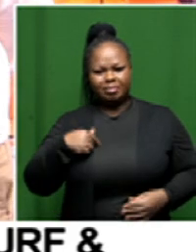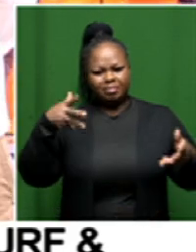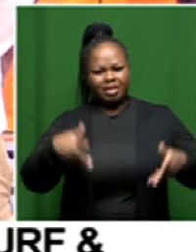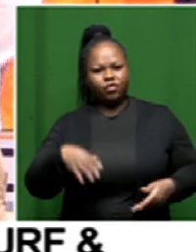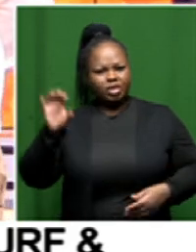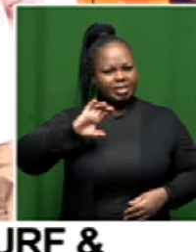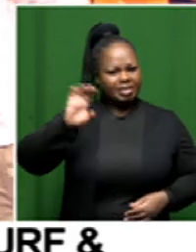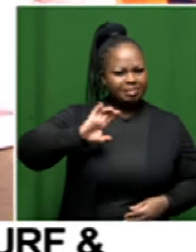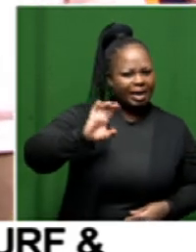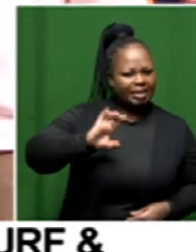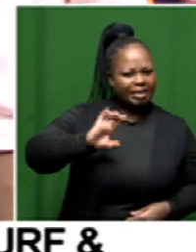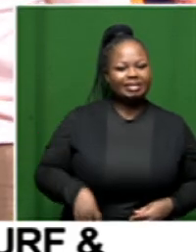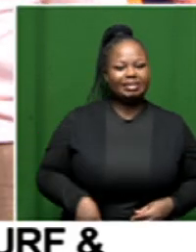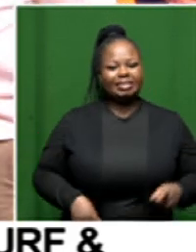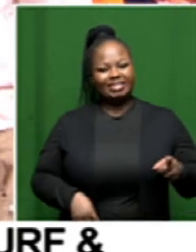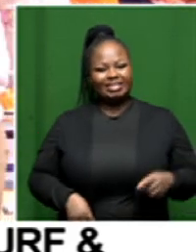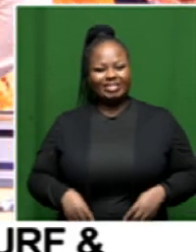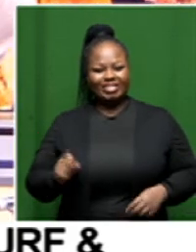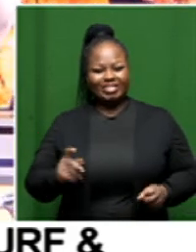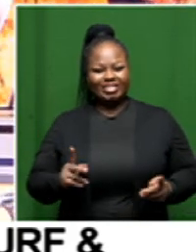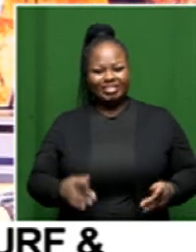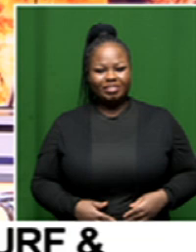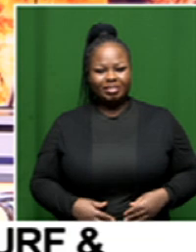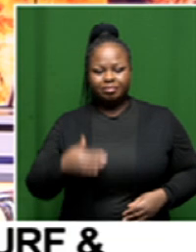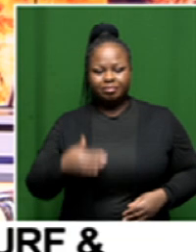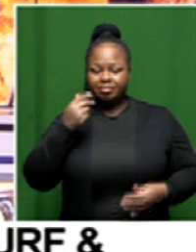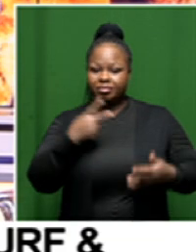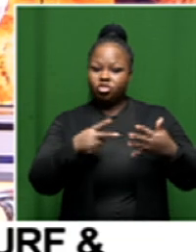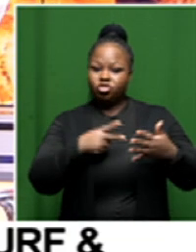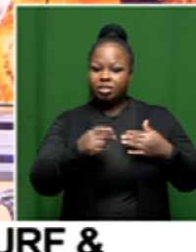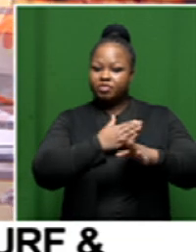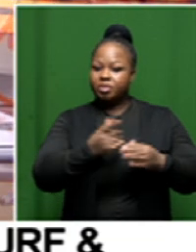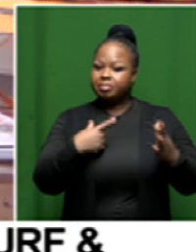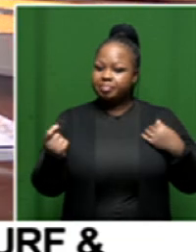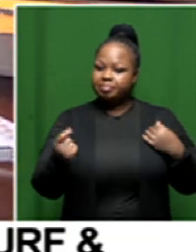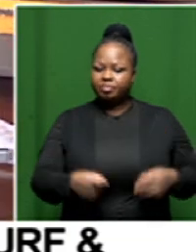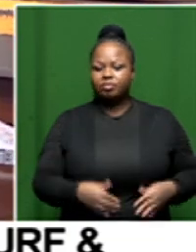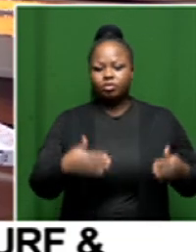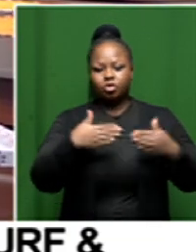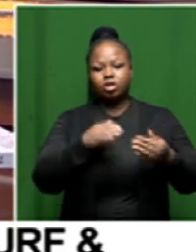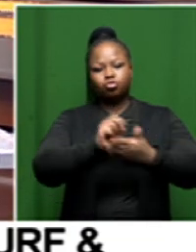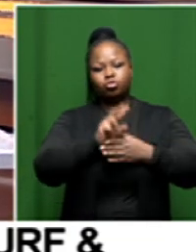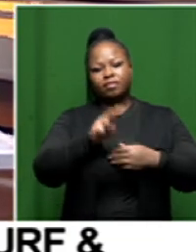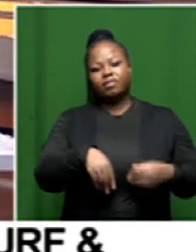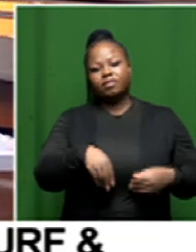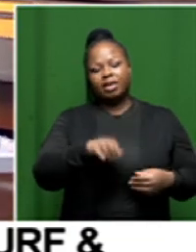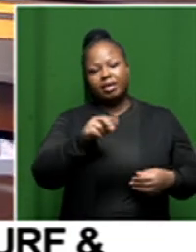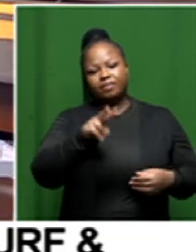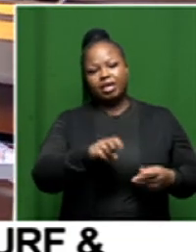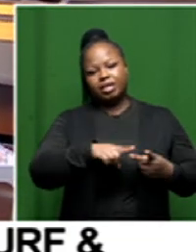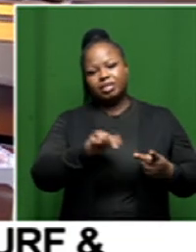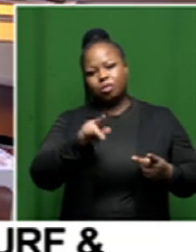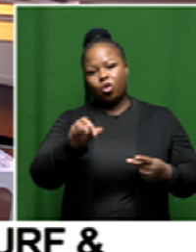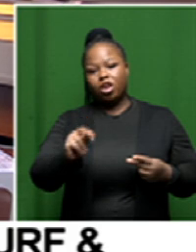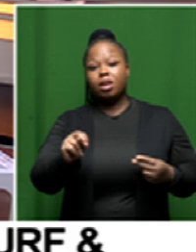the spices. Glenzito, give us your address before we say goodbye. We're at corner 12th Avenue and Selborne